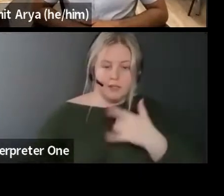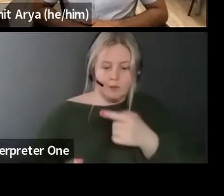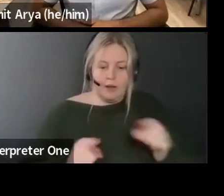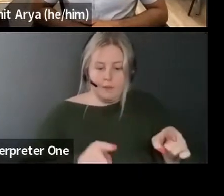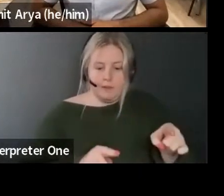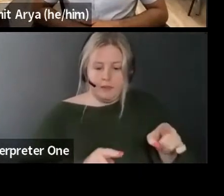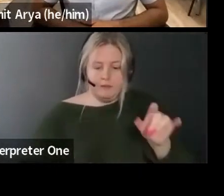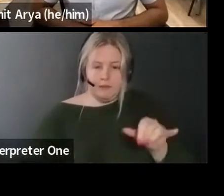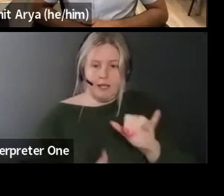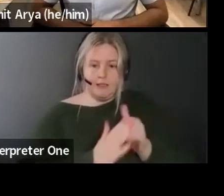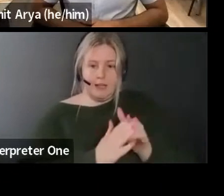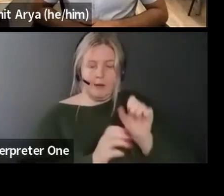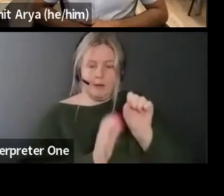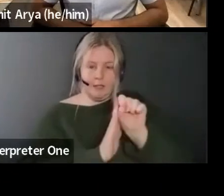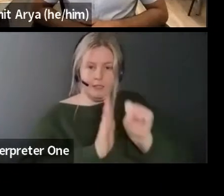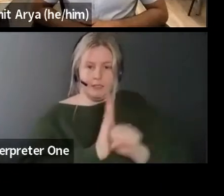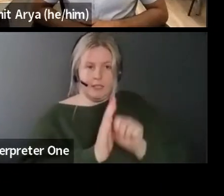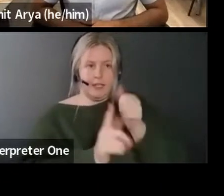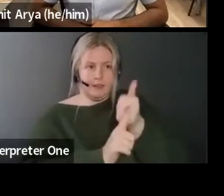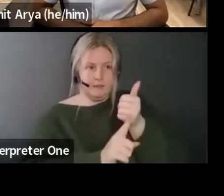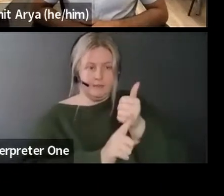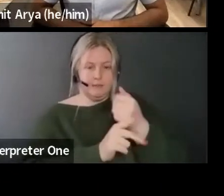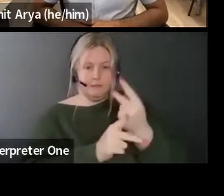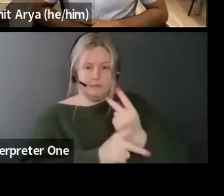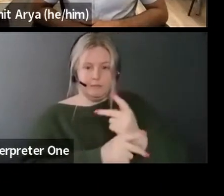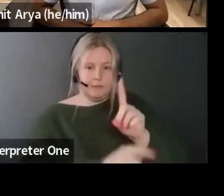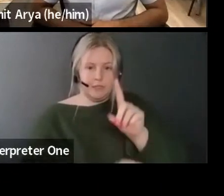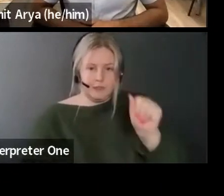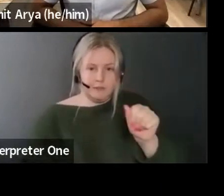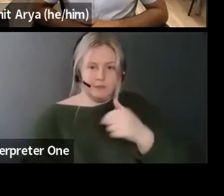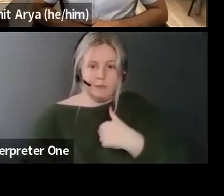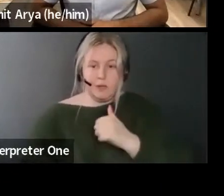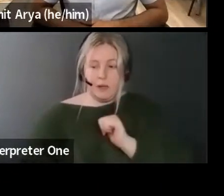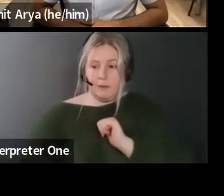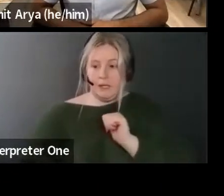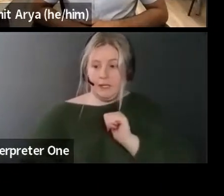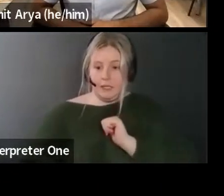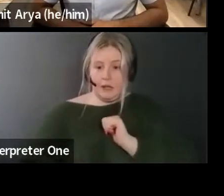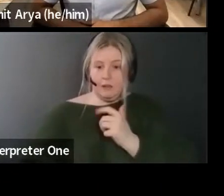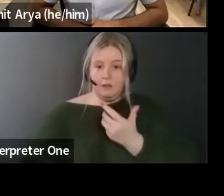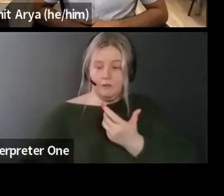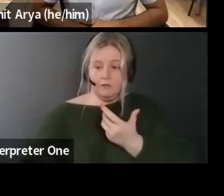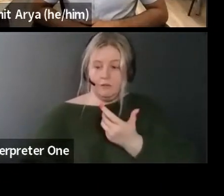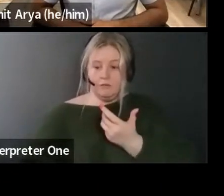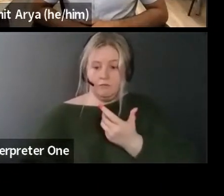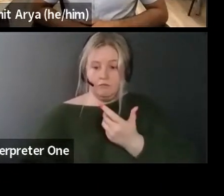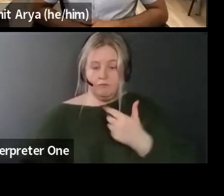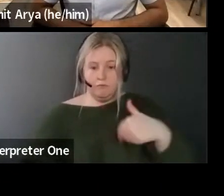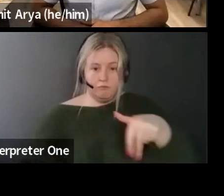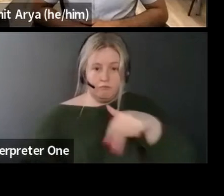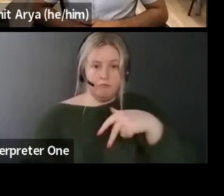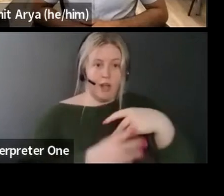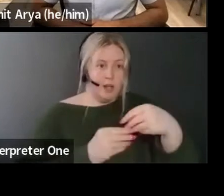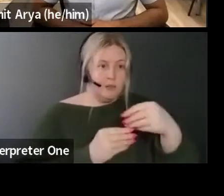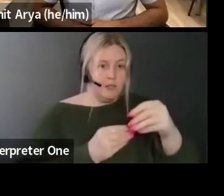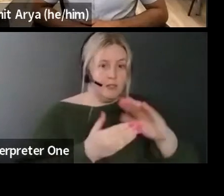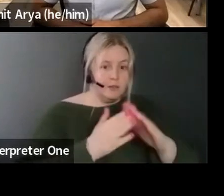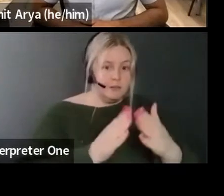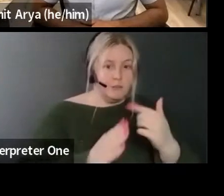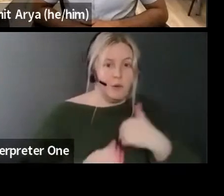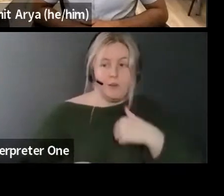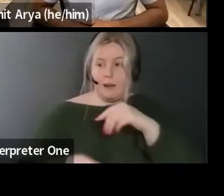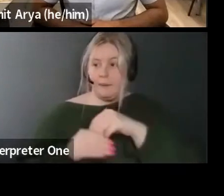how the state deals with disability. When I walk in the neighborhood around me, when I do time inside in jail, who comes to